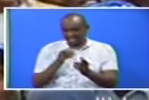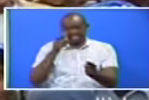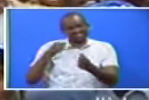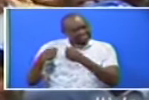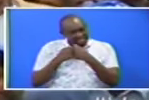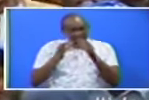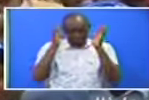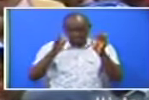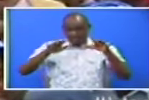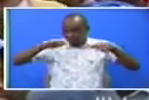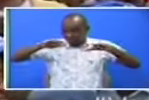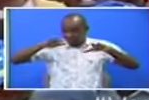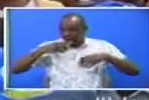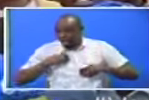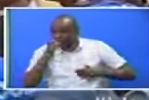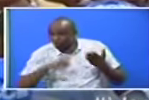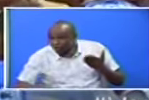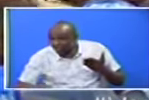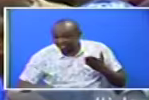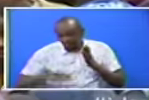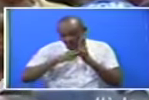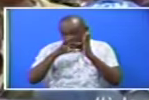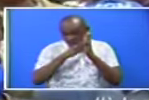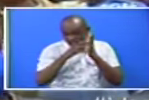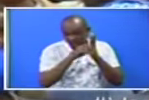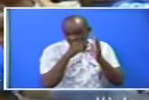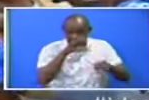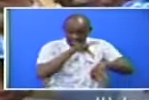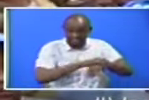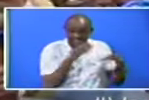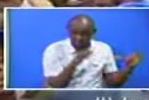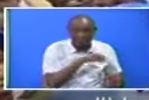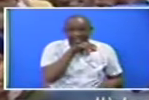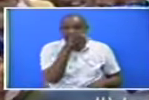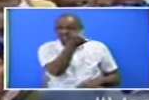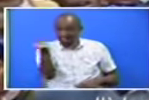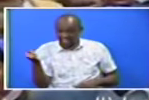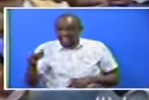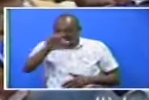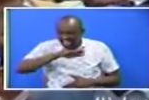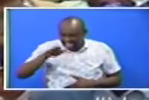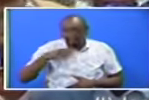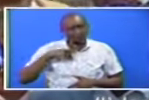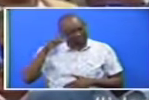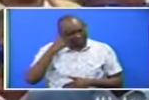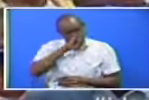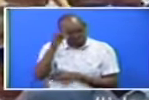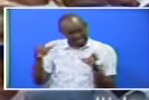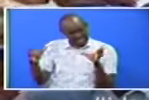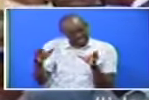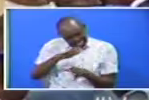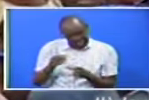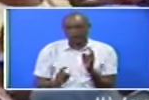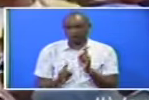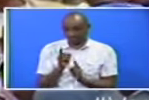challenges that Isaac Ruto will be facing is popularize the NASA presidential candidate Raila Odinga in an area perceived to be a Jubilee